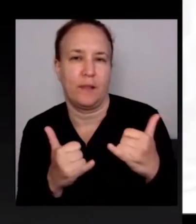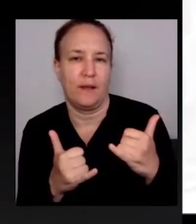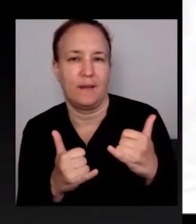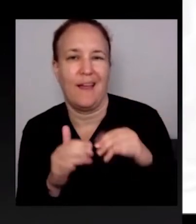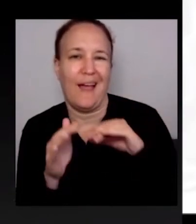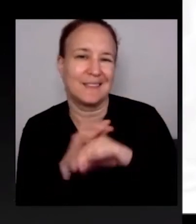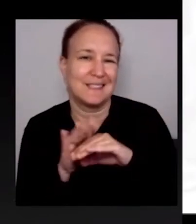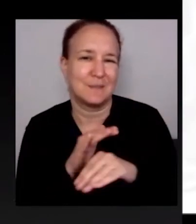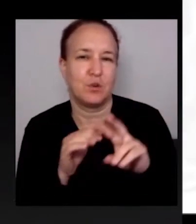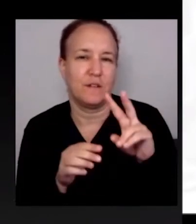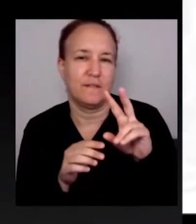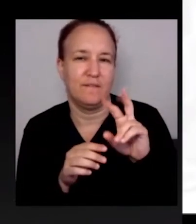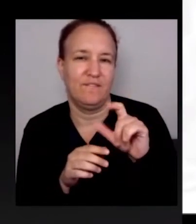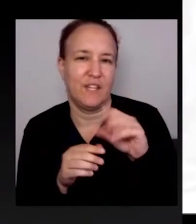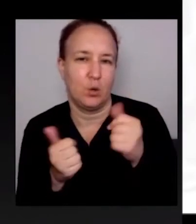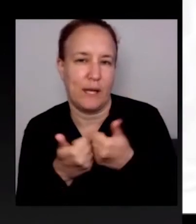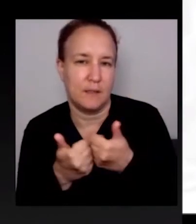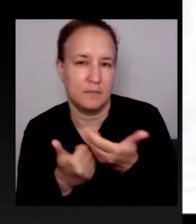accessible video games?